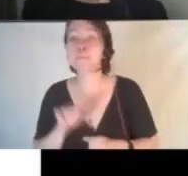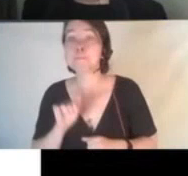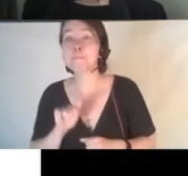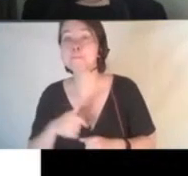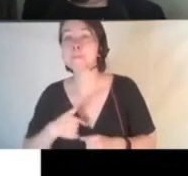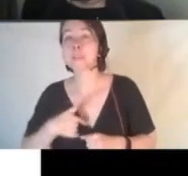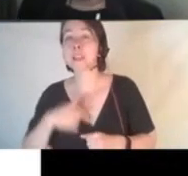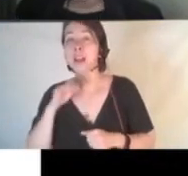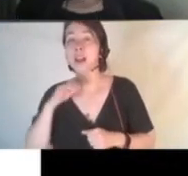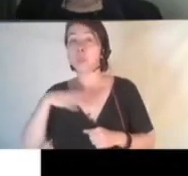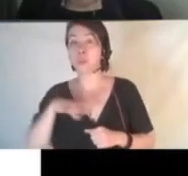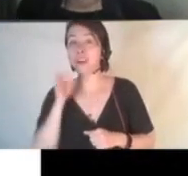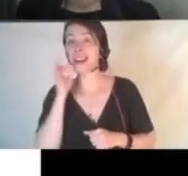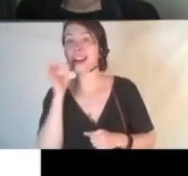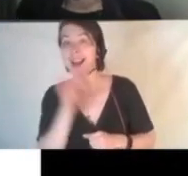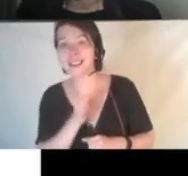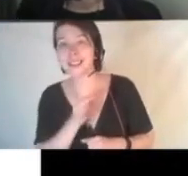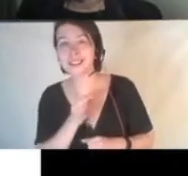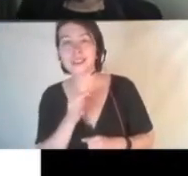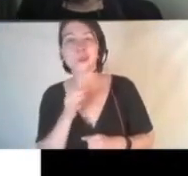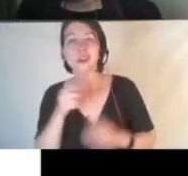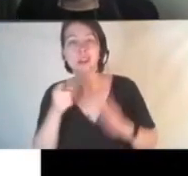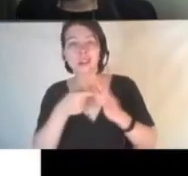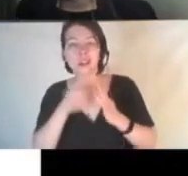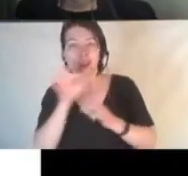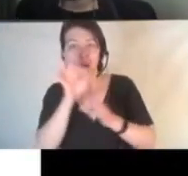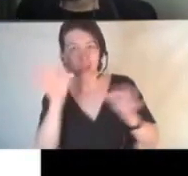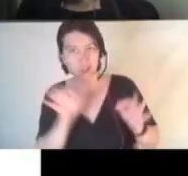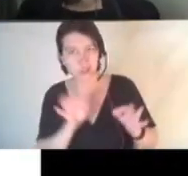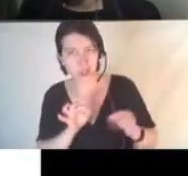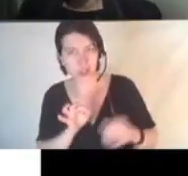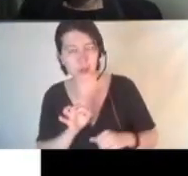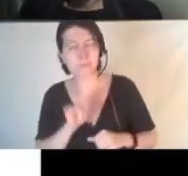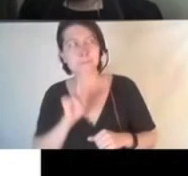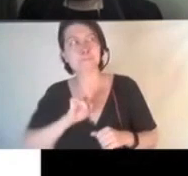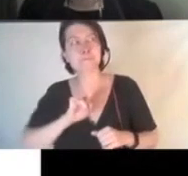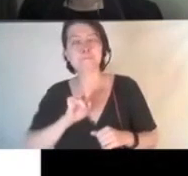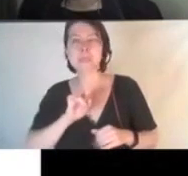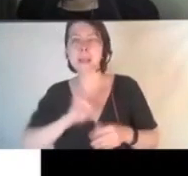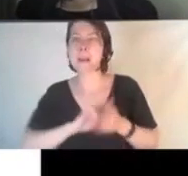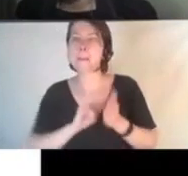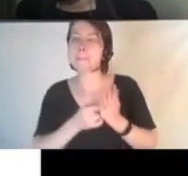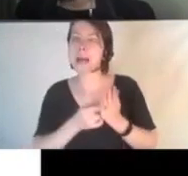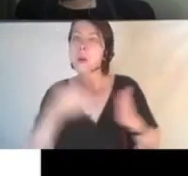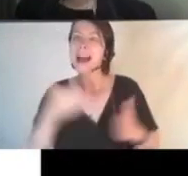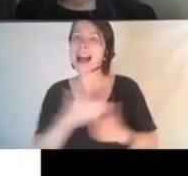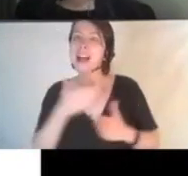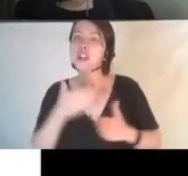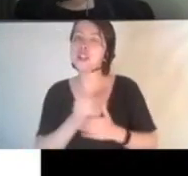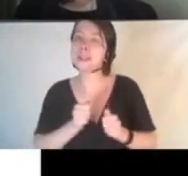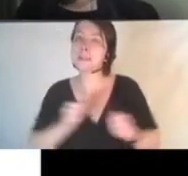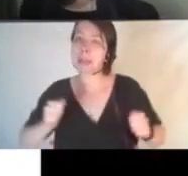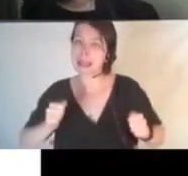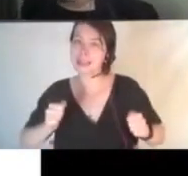because we're going to have to tie up soon, but I was just going to ask you a little bit about ActionSpace and how